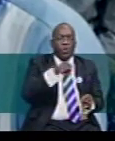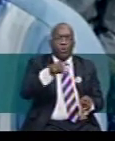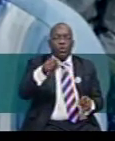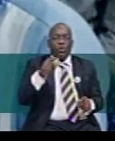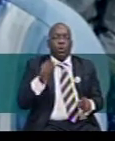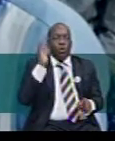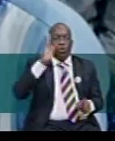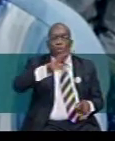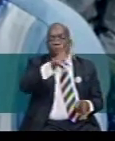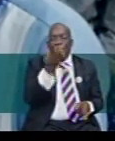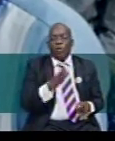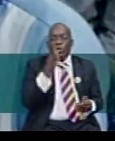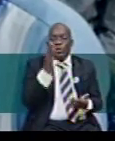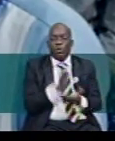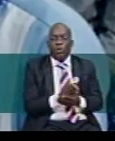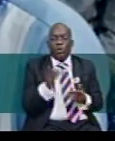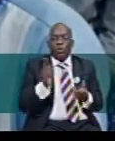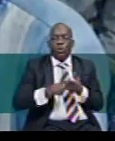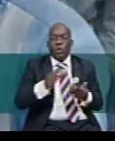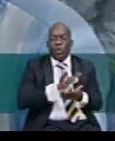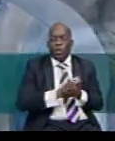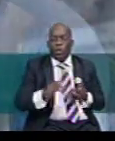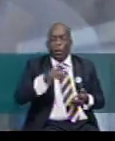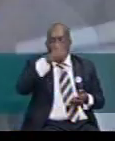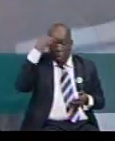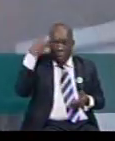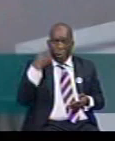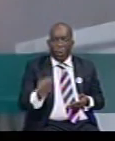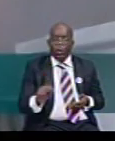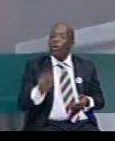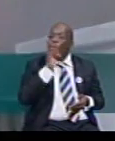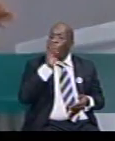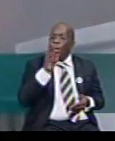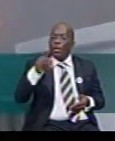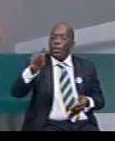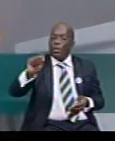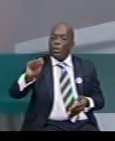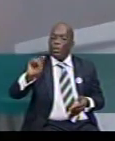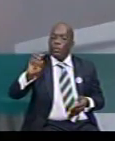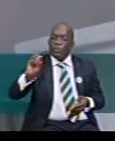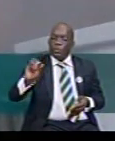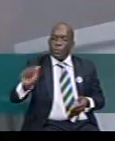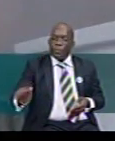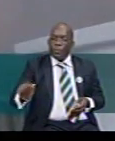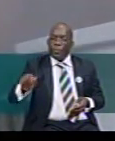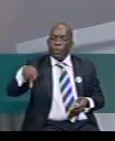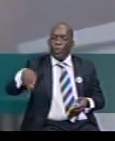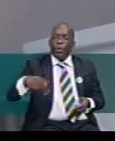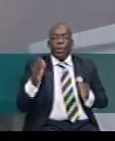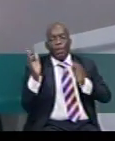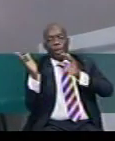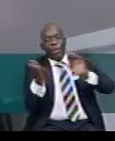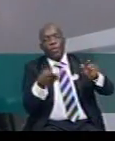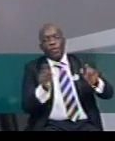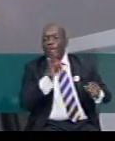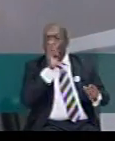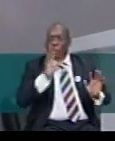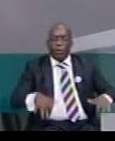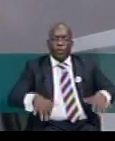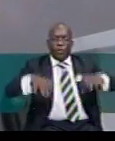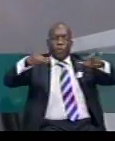floor because the tap is still running there. What do? Leave the floor on the ground